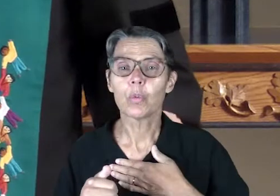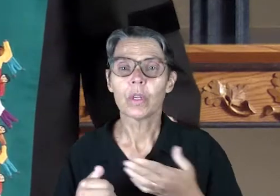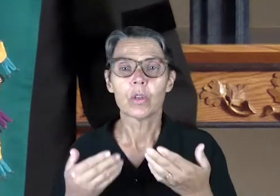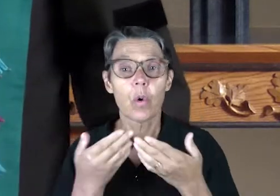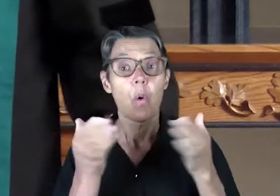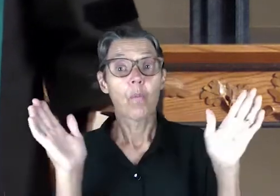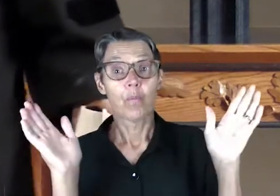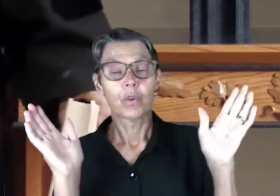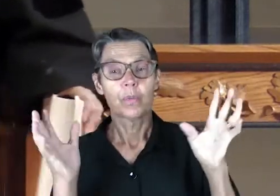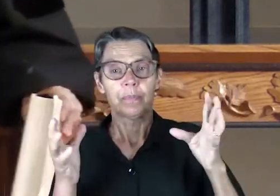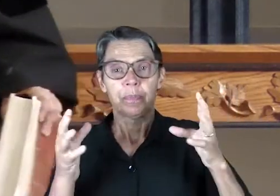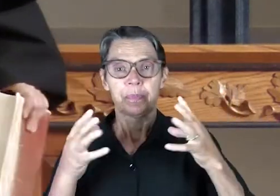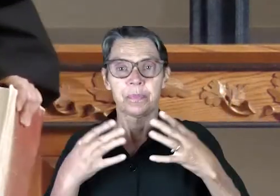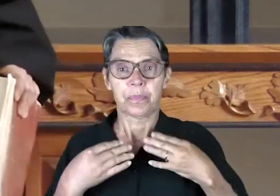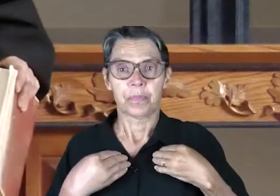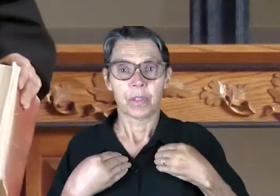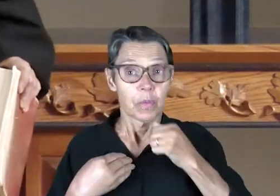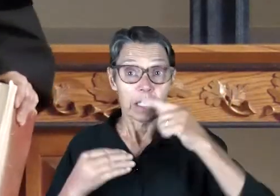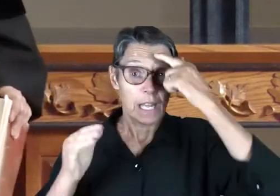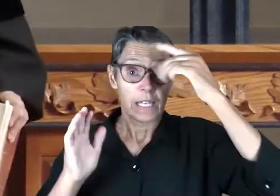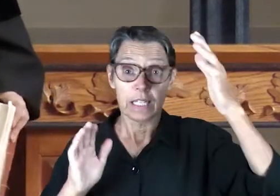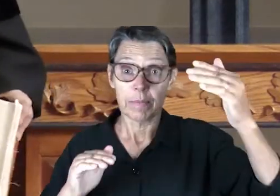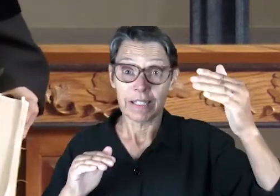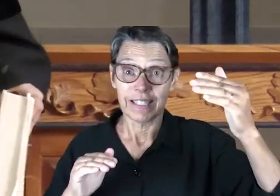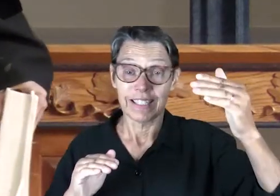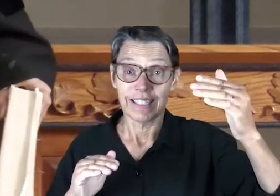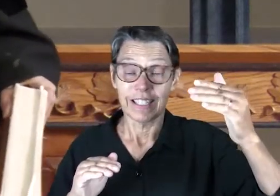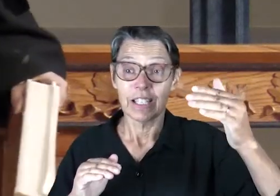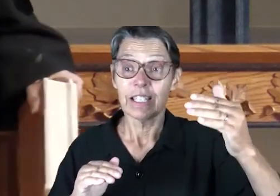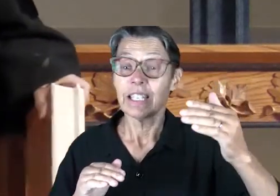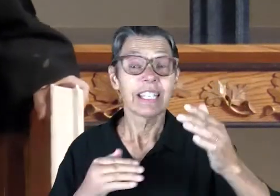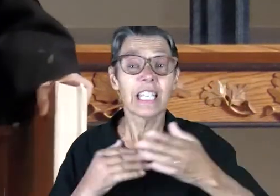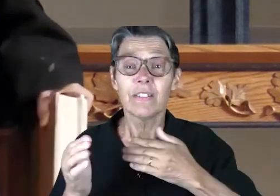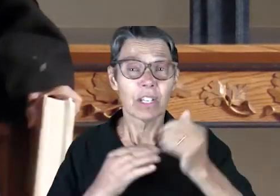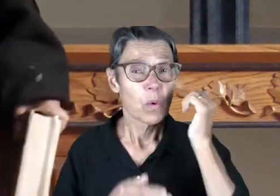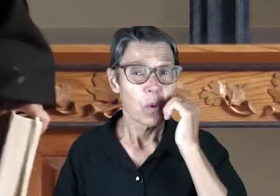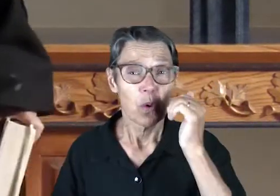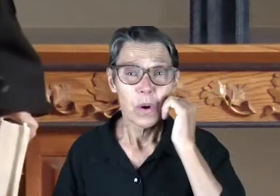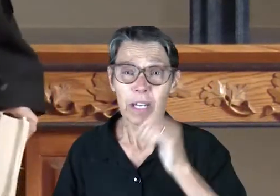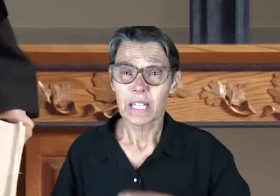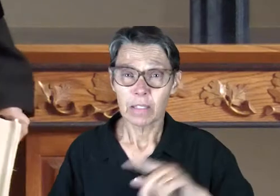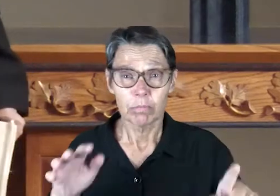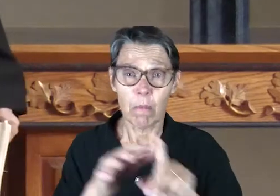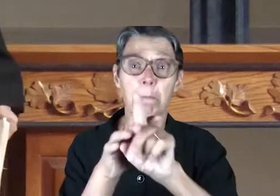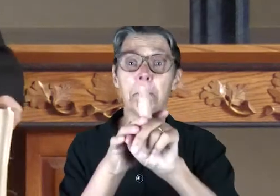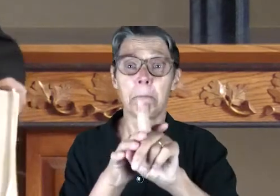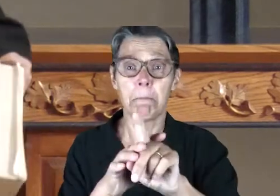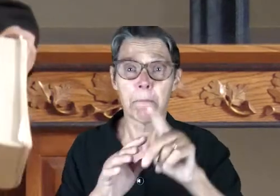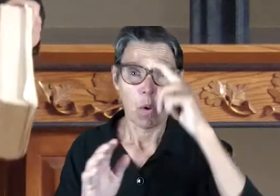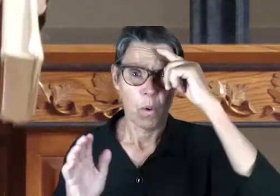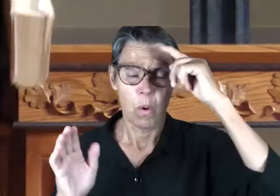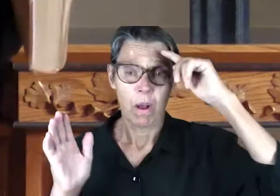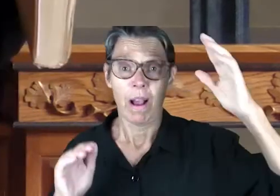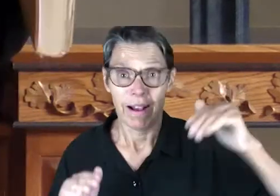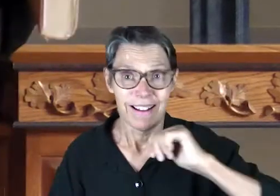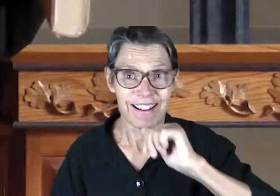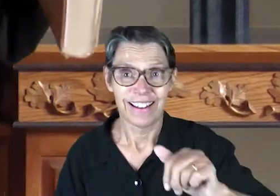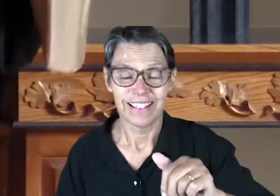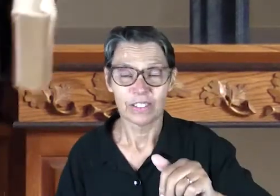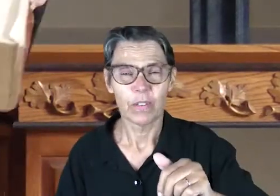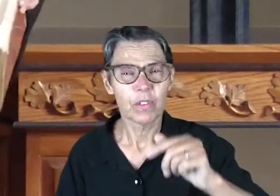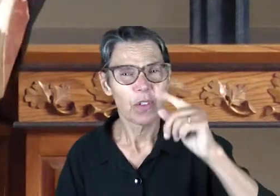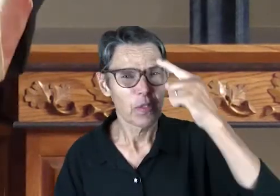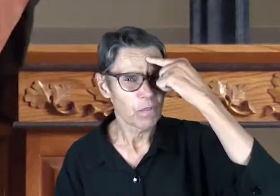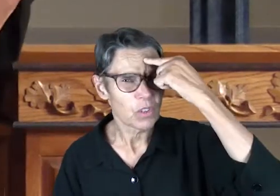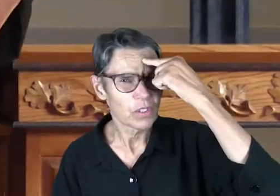a willingness to open ourselves to the unexpected, to the extraordinary we might find in the ordinary, and that if we focus on